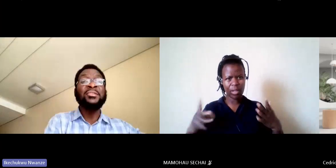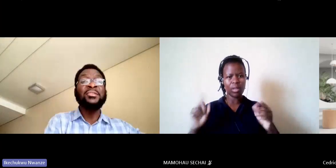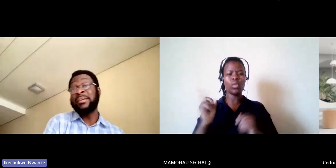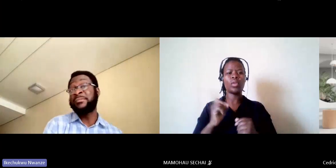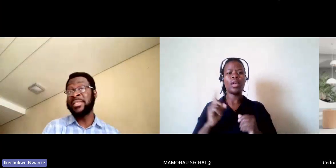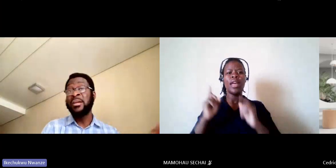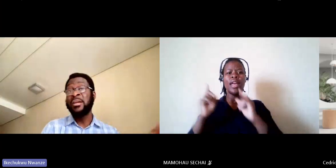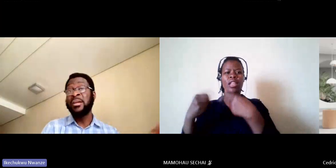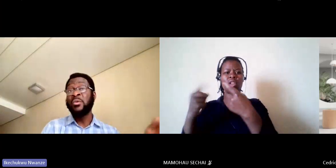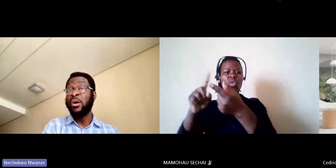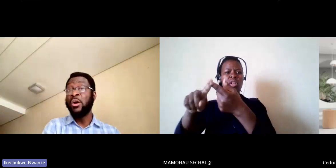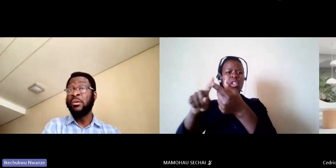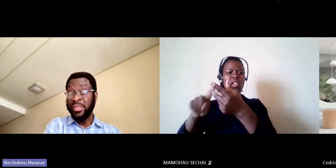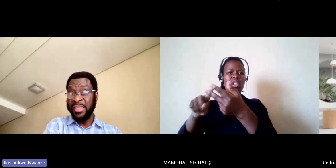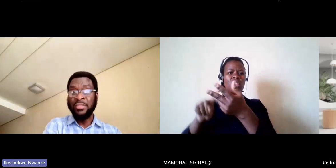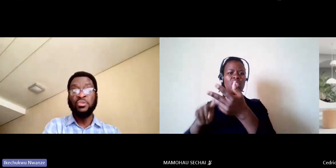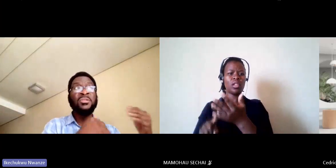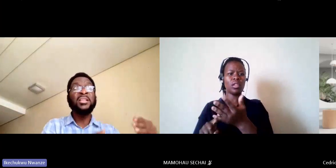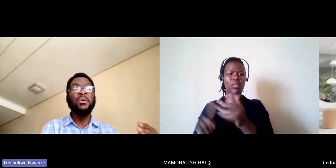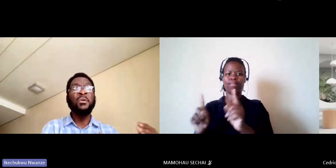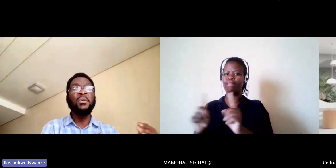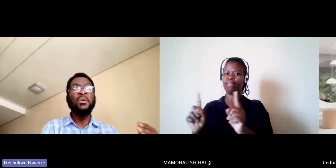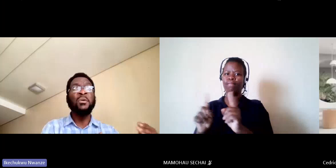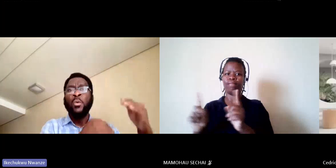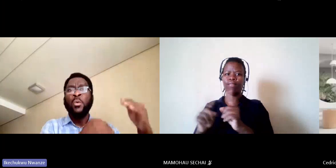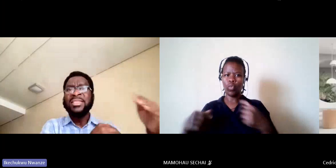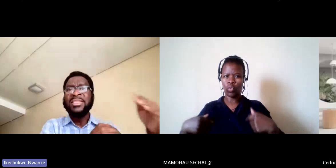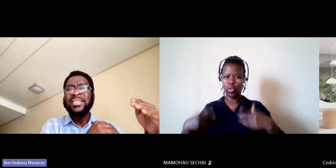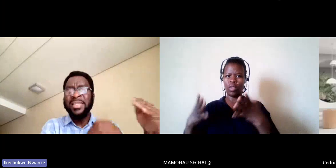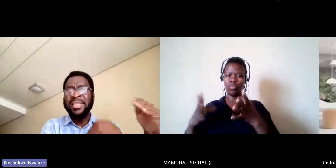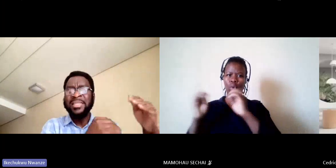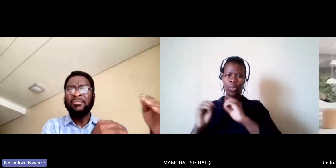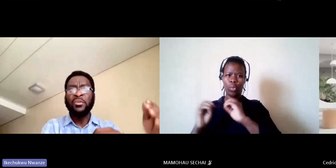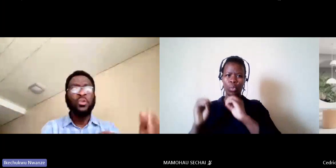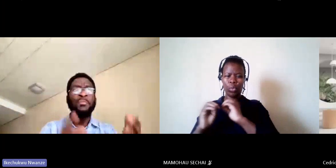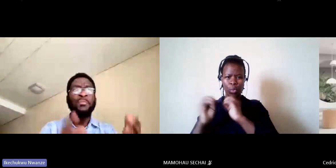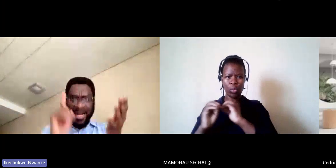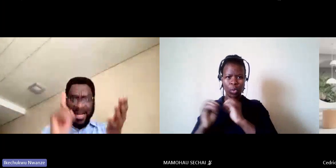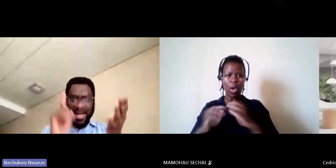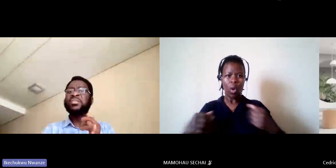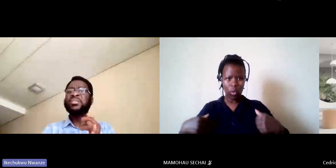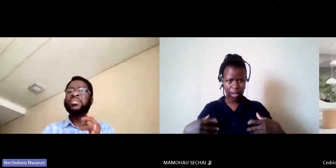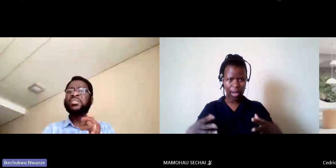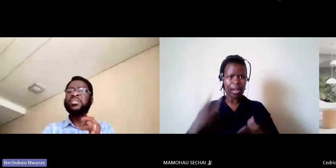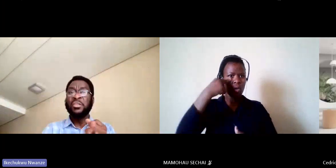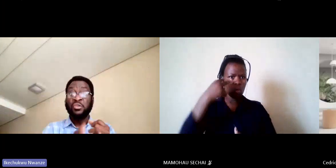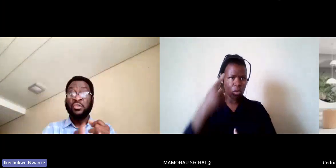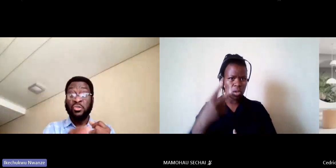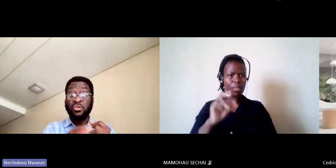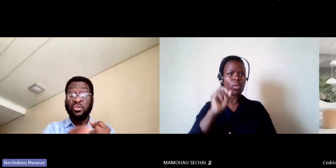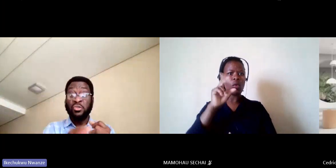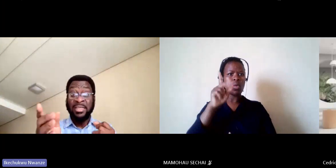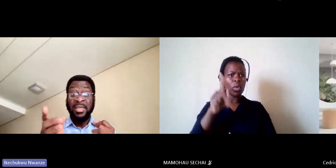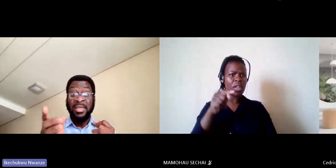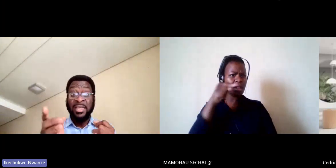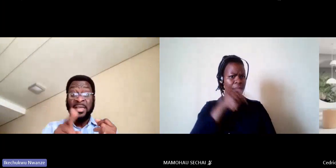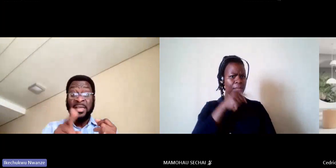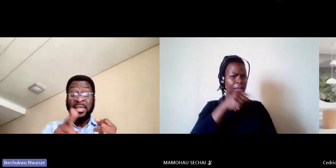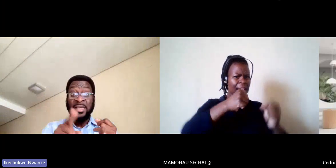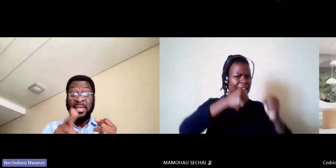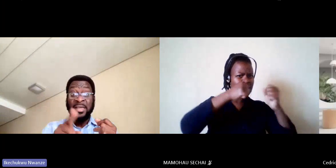do this. That's a deficit way of viewing things. You start from, okay, what is it that they can, activities of daily living. You just said